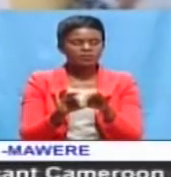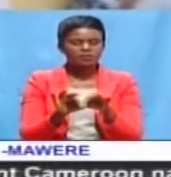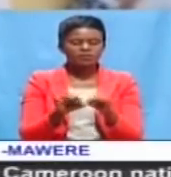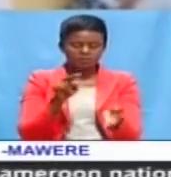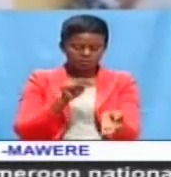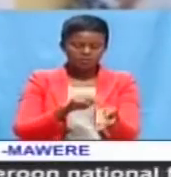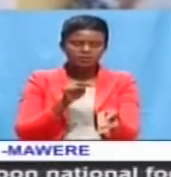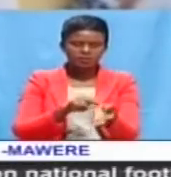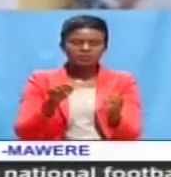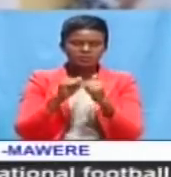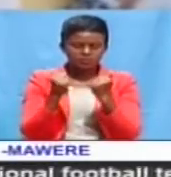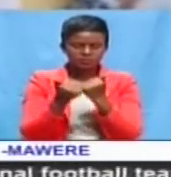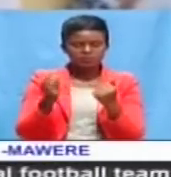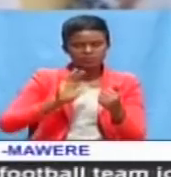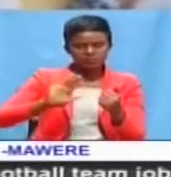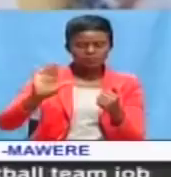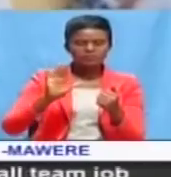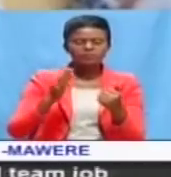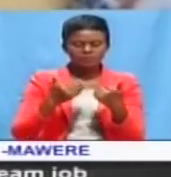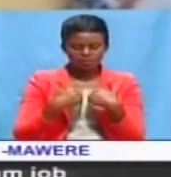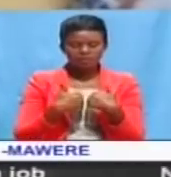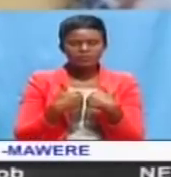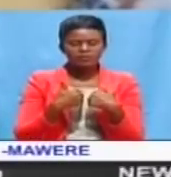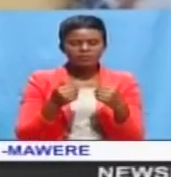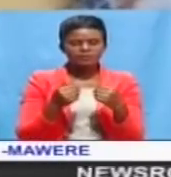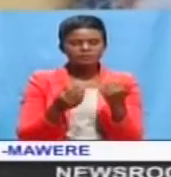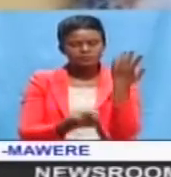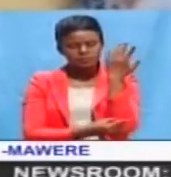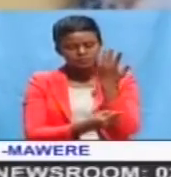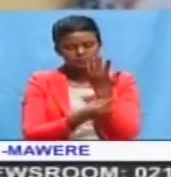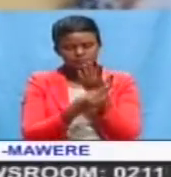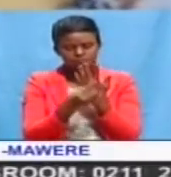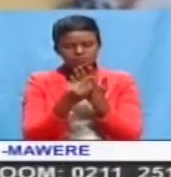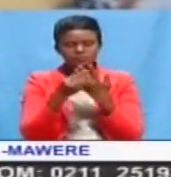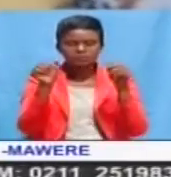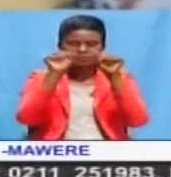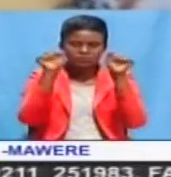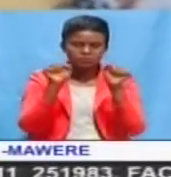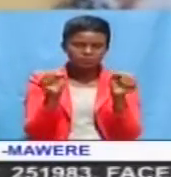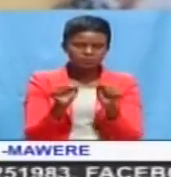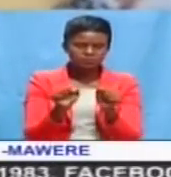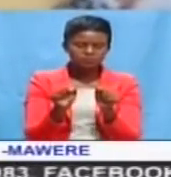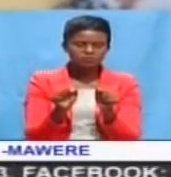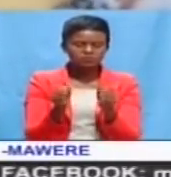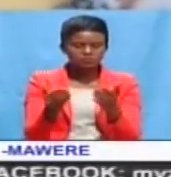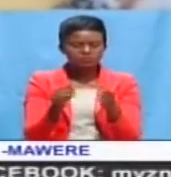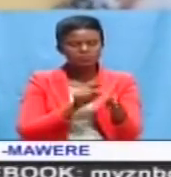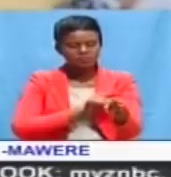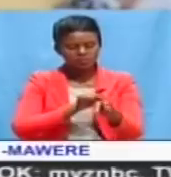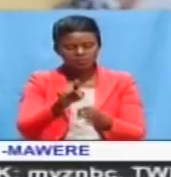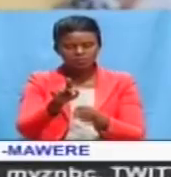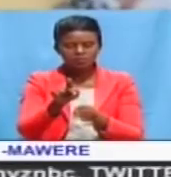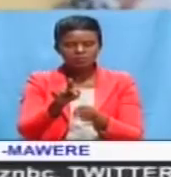Midwifery Association to play a role in developing and strengthening the midwifery profession